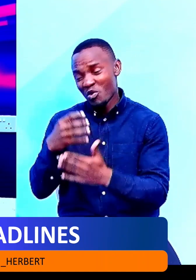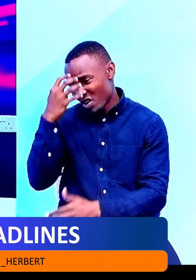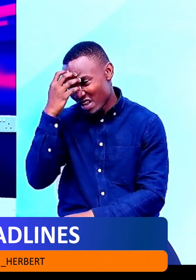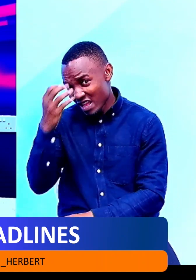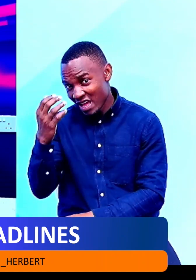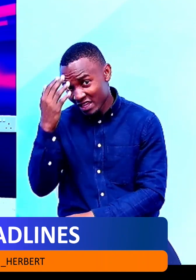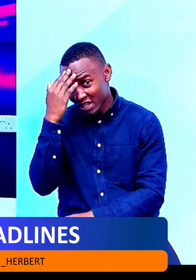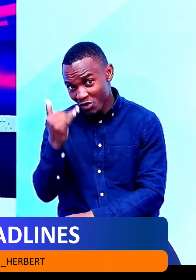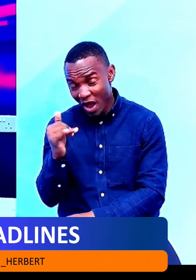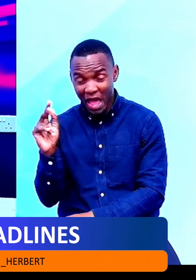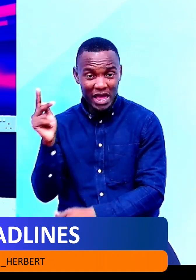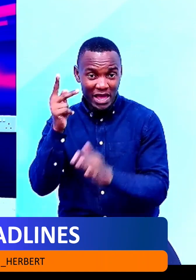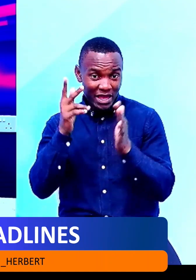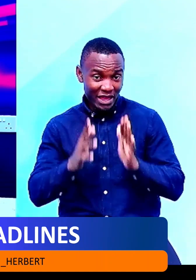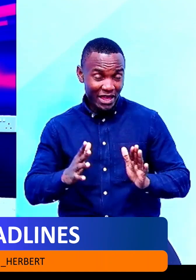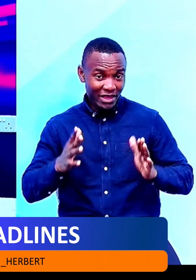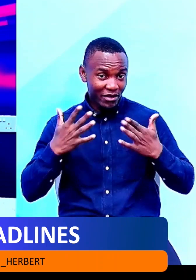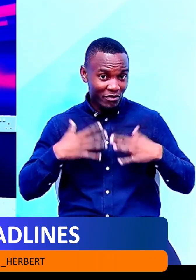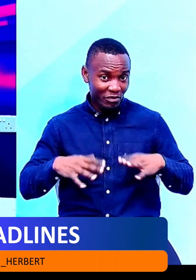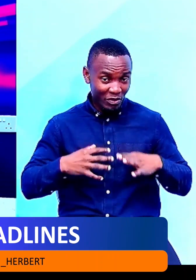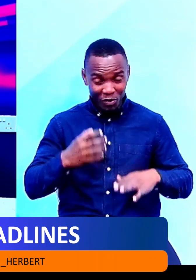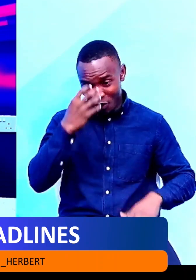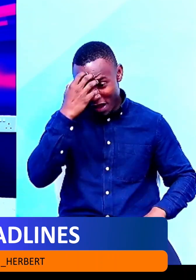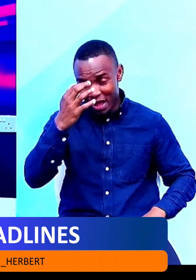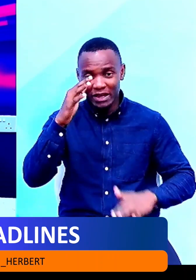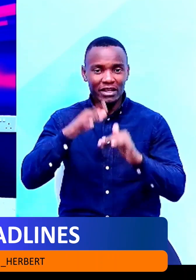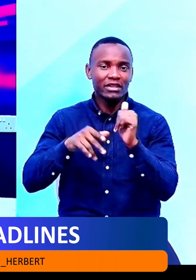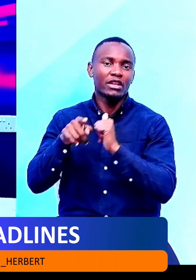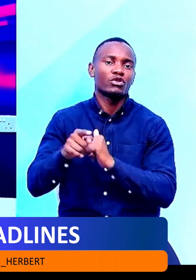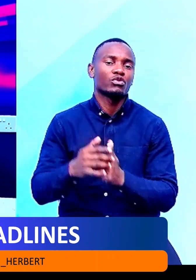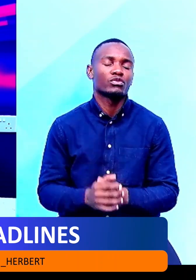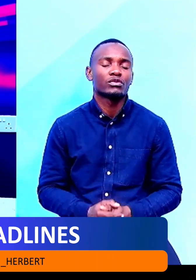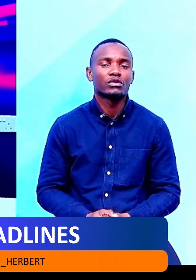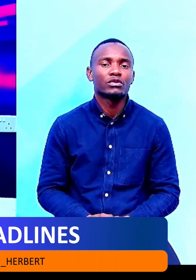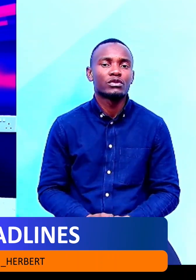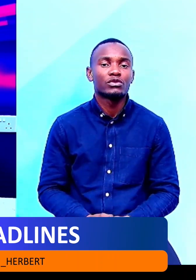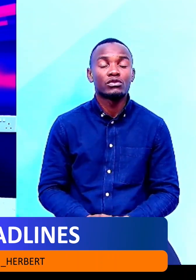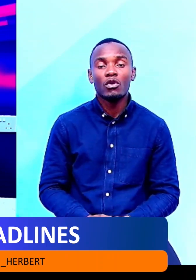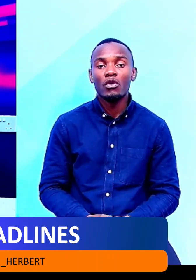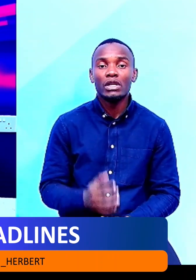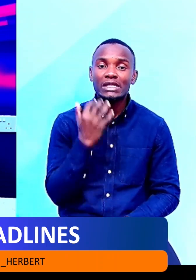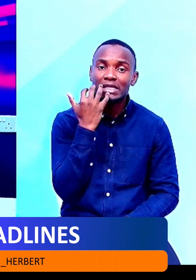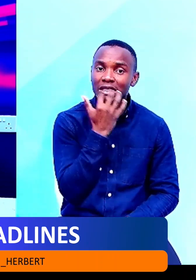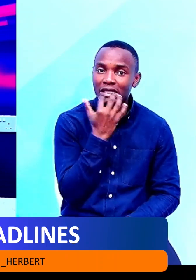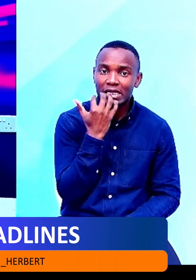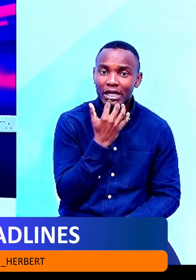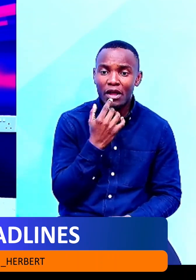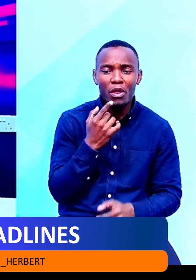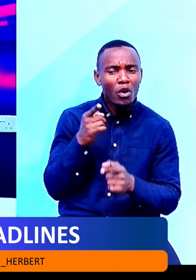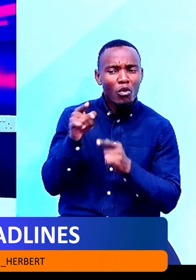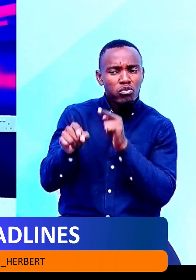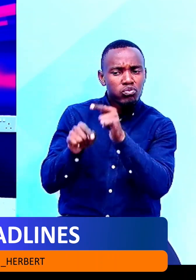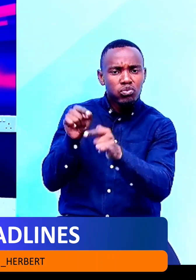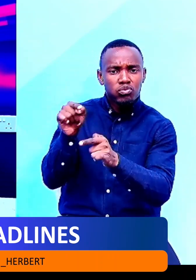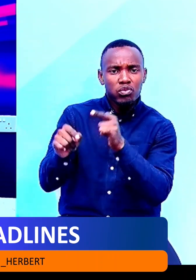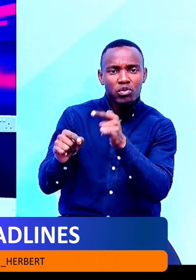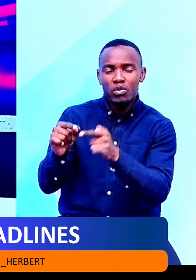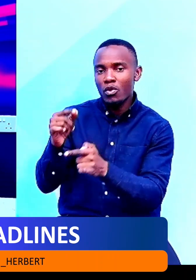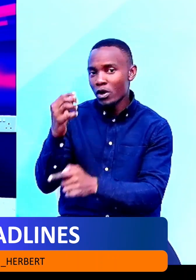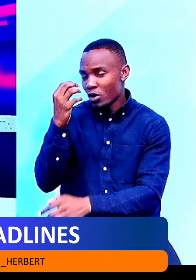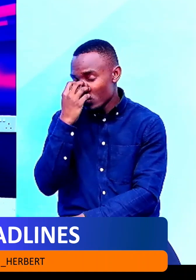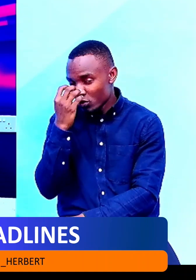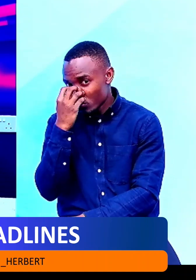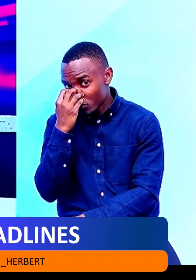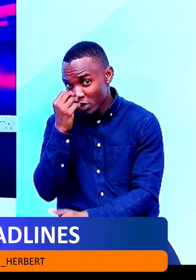you. And former Deputy President Rigathi Gachagua has lashed out at President William Ruto over his Wednesday